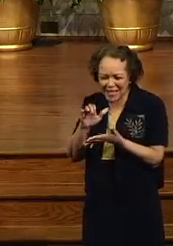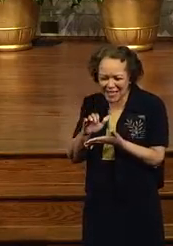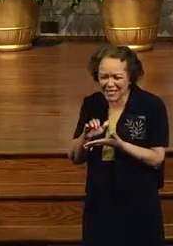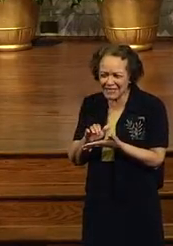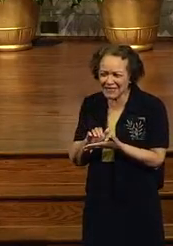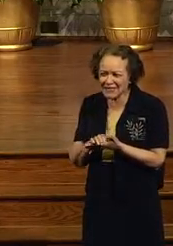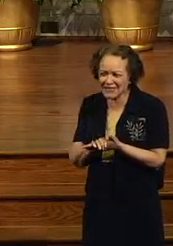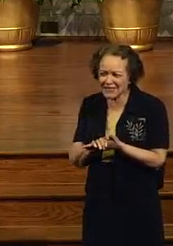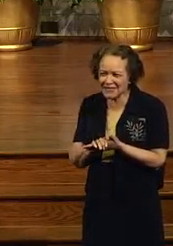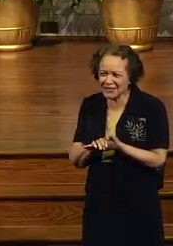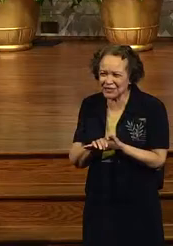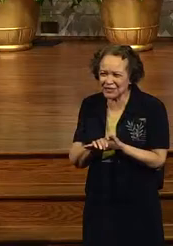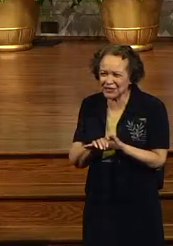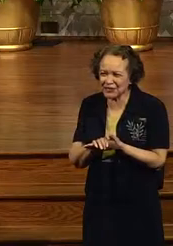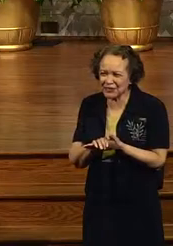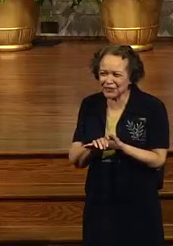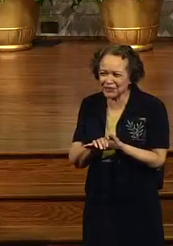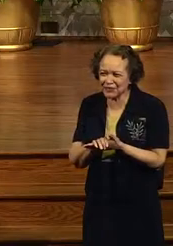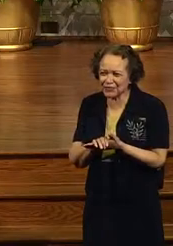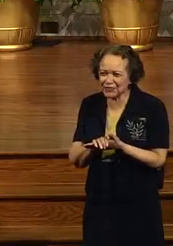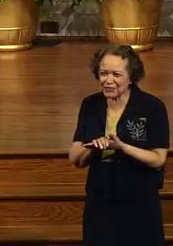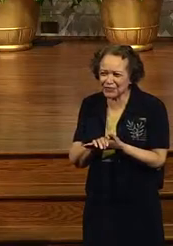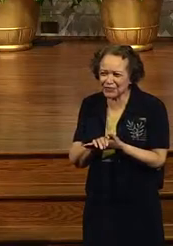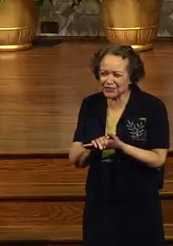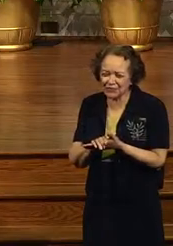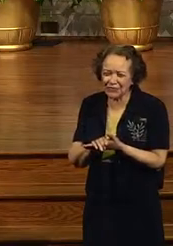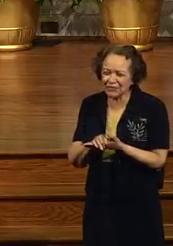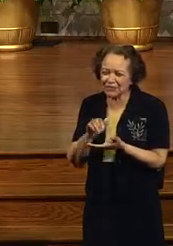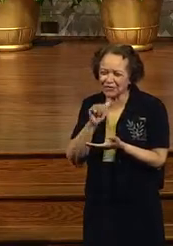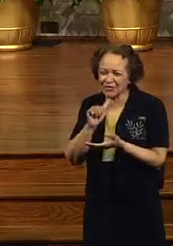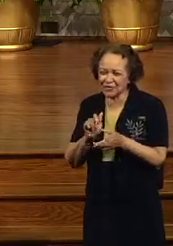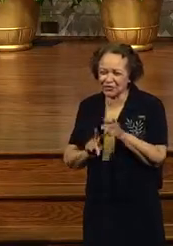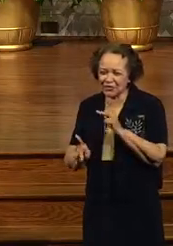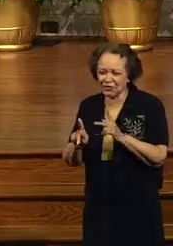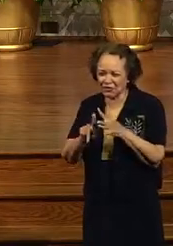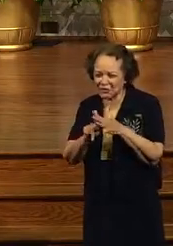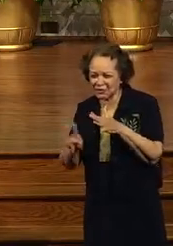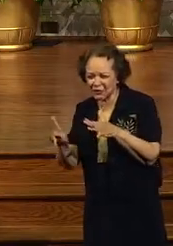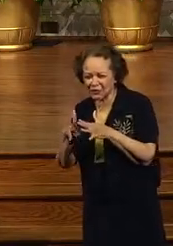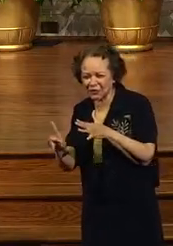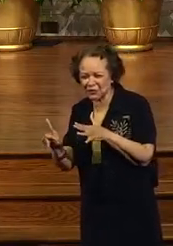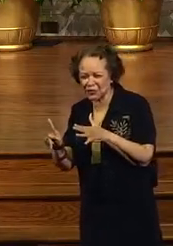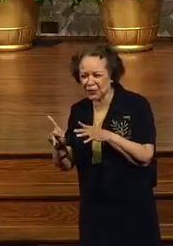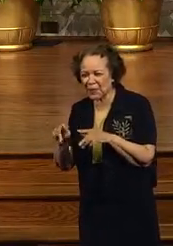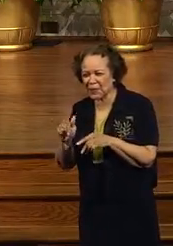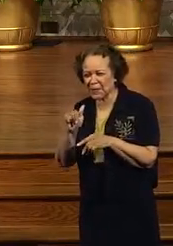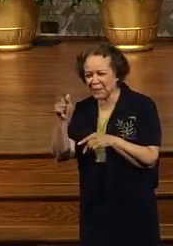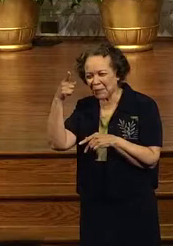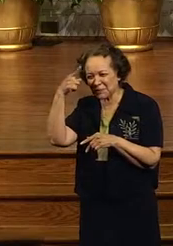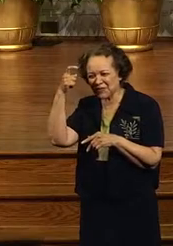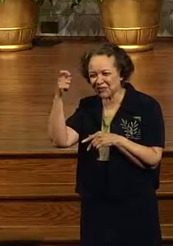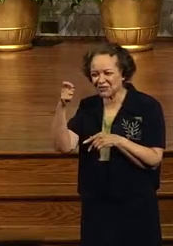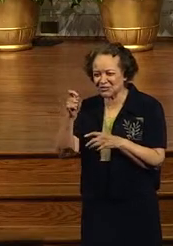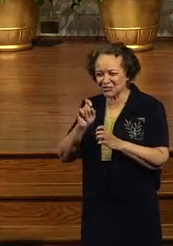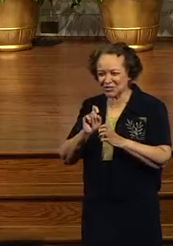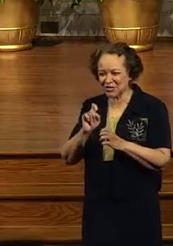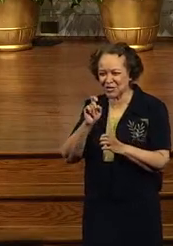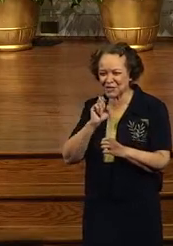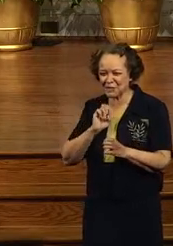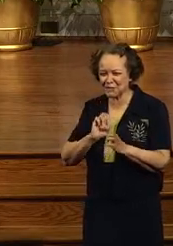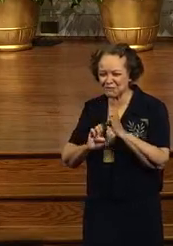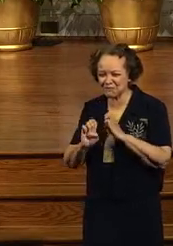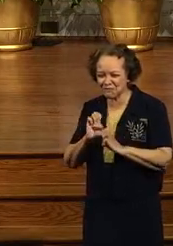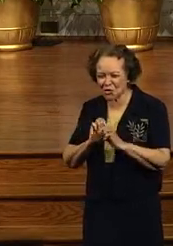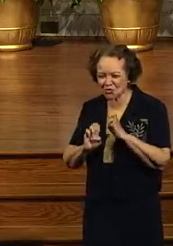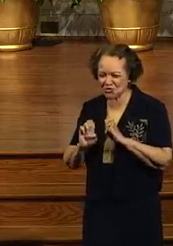They leave, not because of a doctrinal belief, but because of an emotional scar. So how